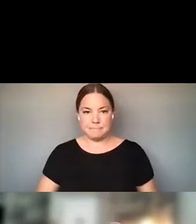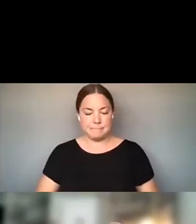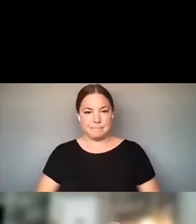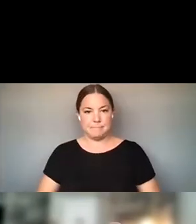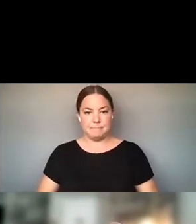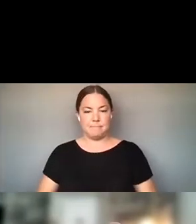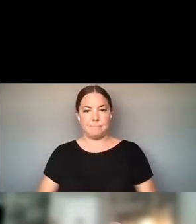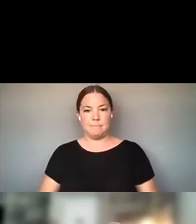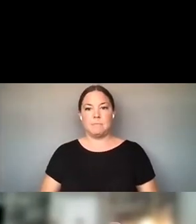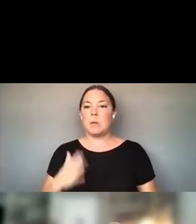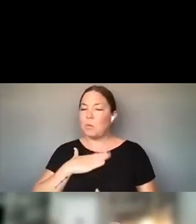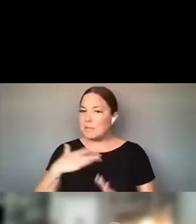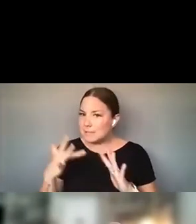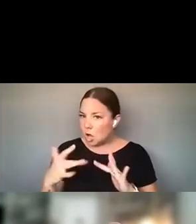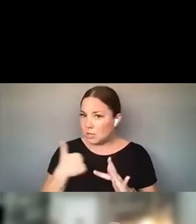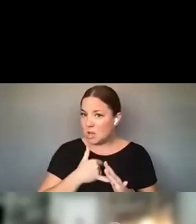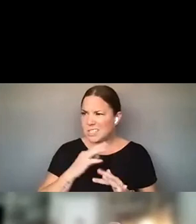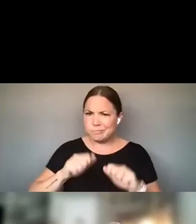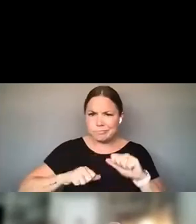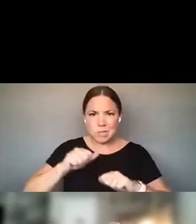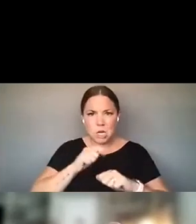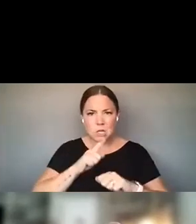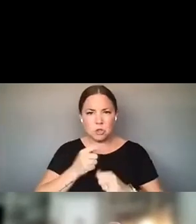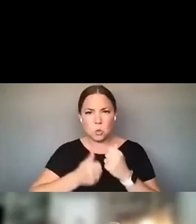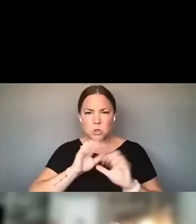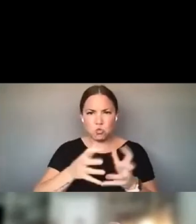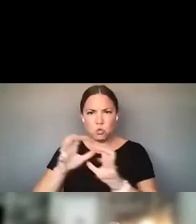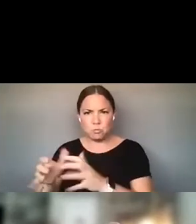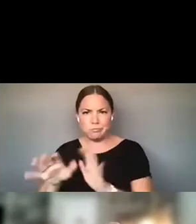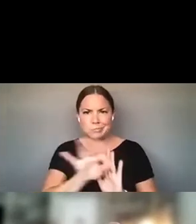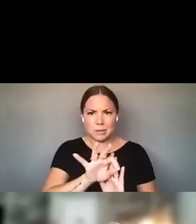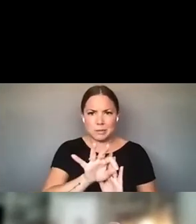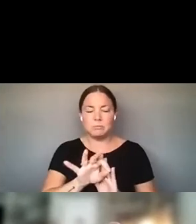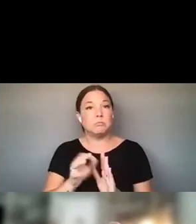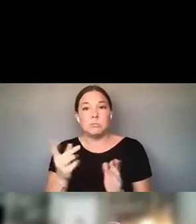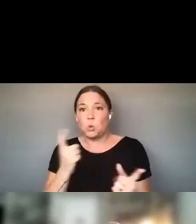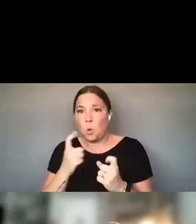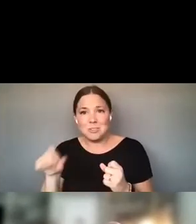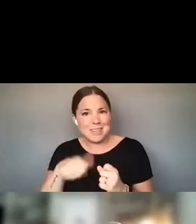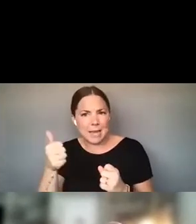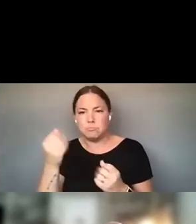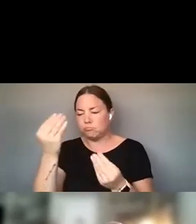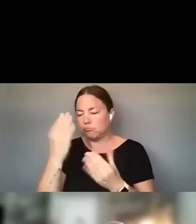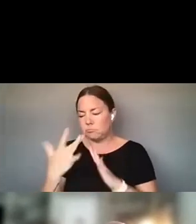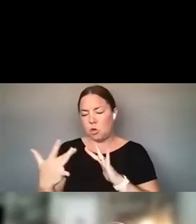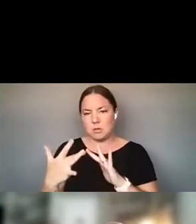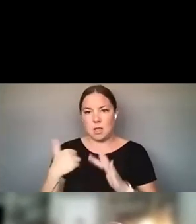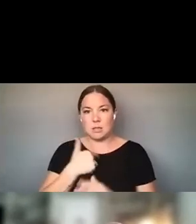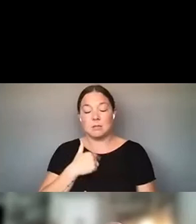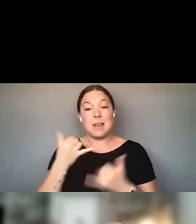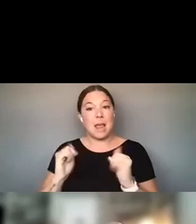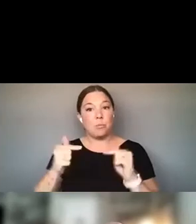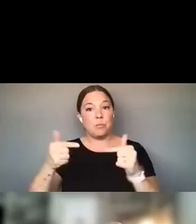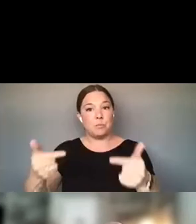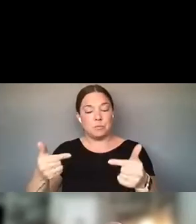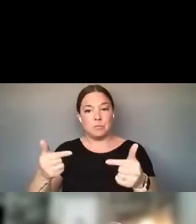Please contact us if you're unsure of which group to select or if you have any questions at all. And now I'm going to hand the microphone over